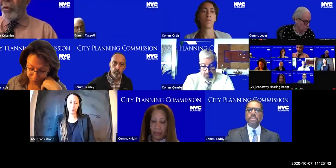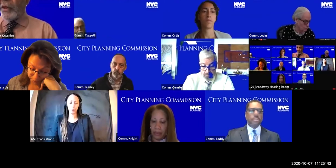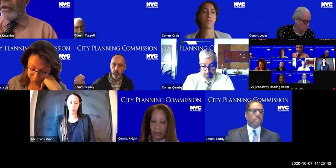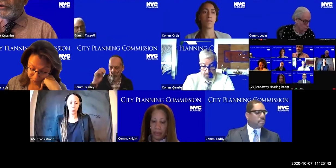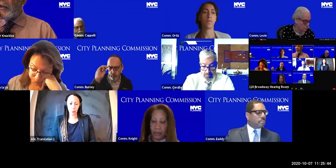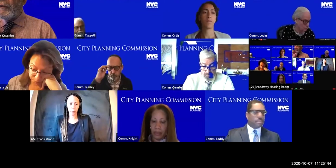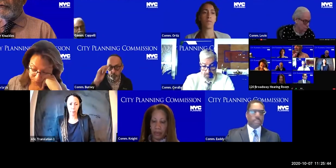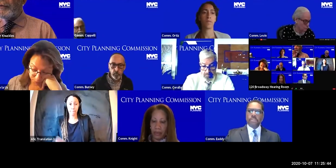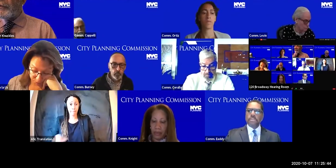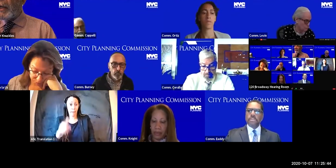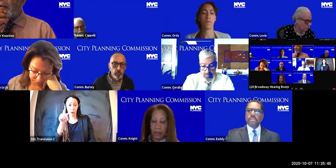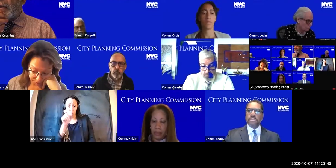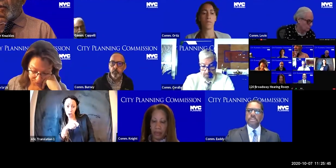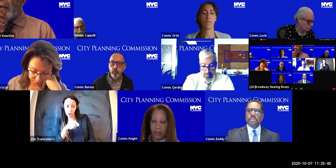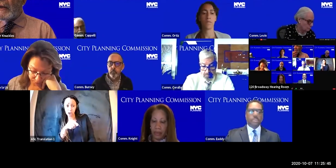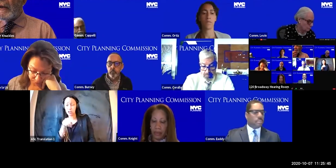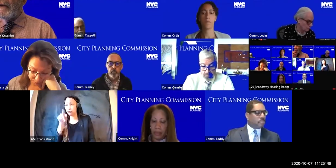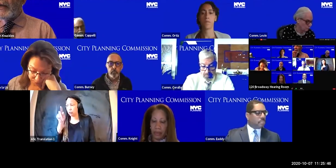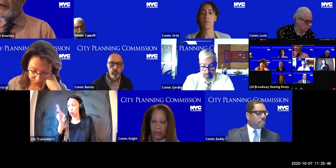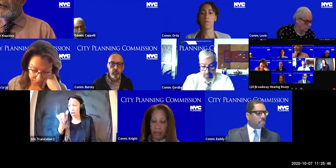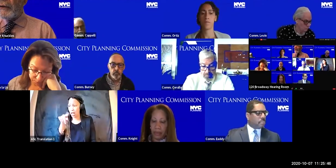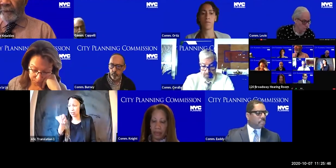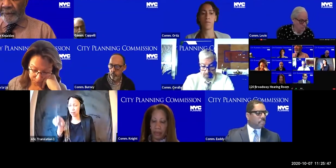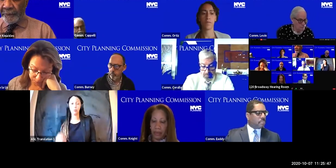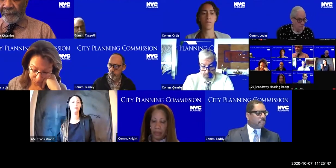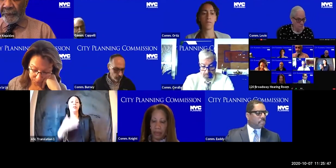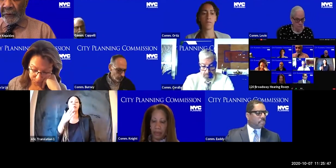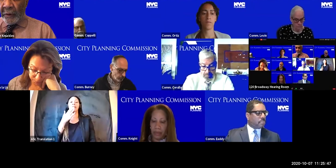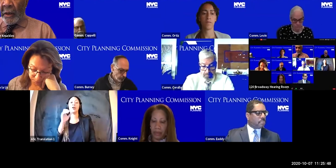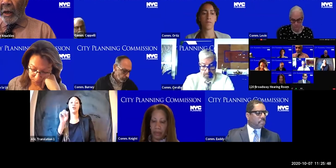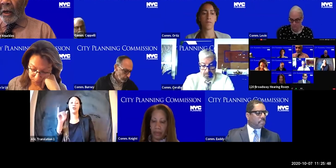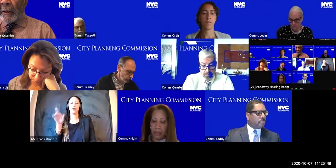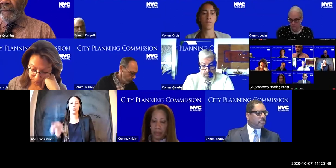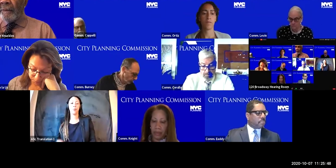Other questions for Mr. Reyes? Thank you, sir.